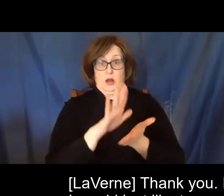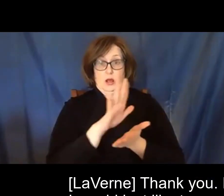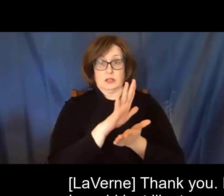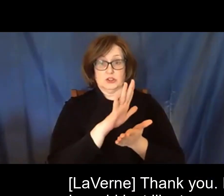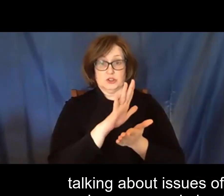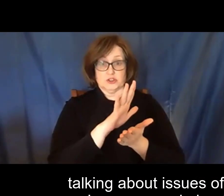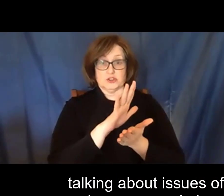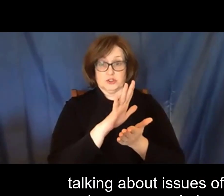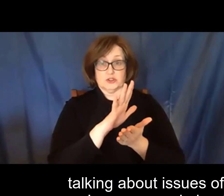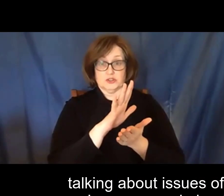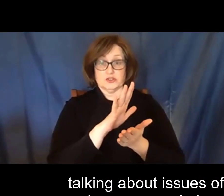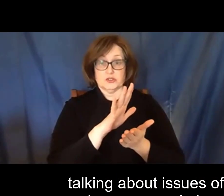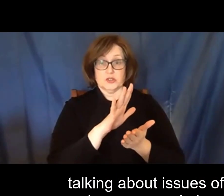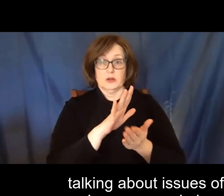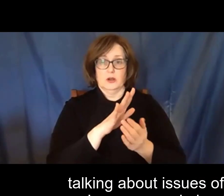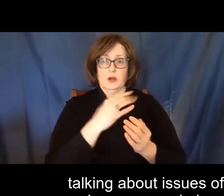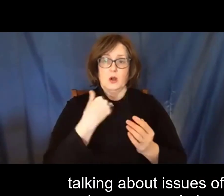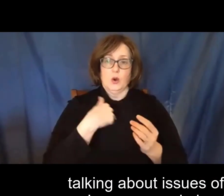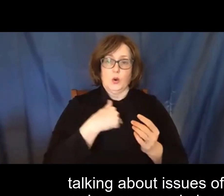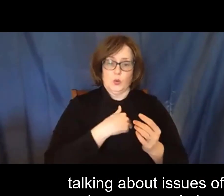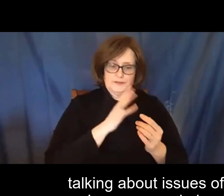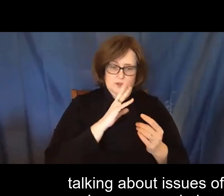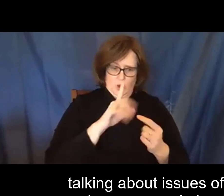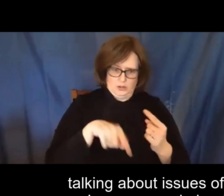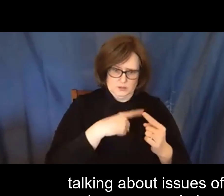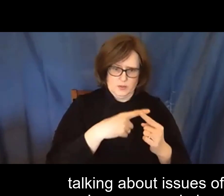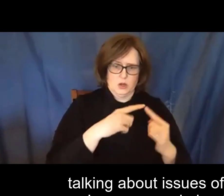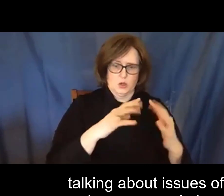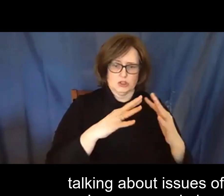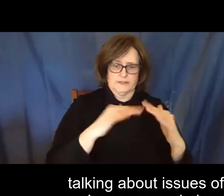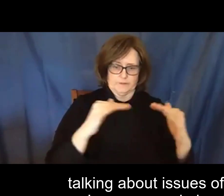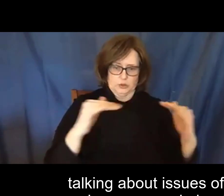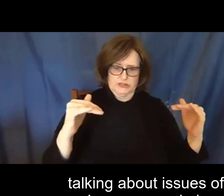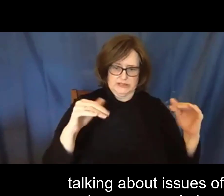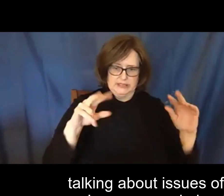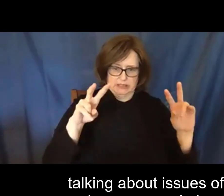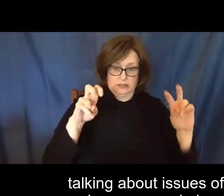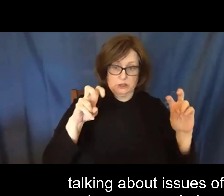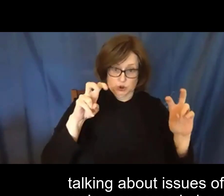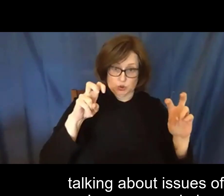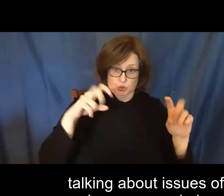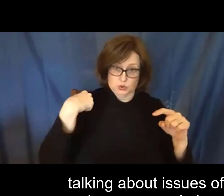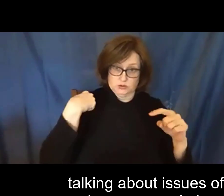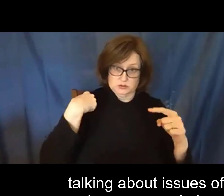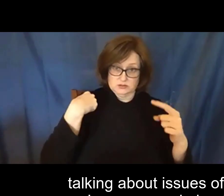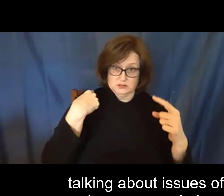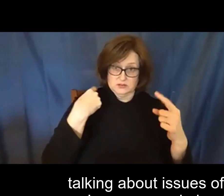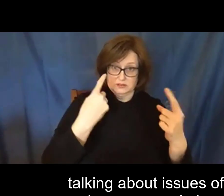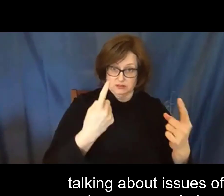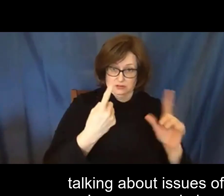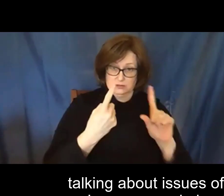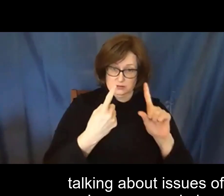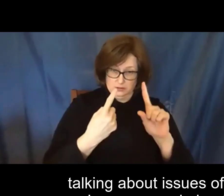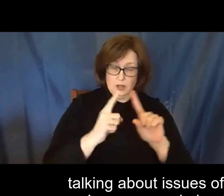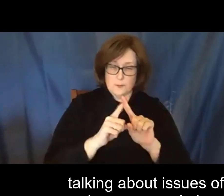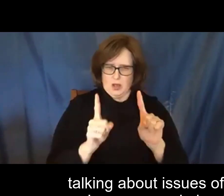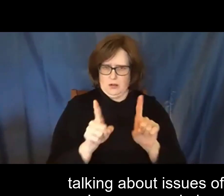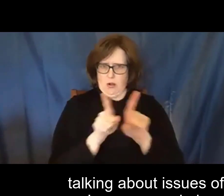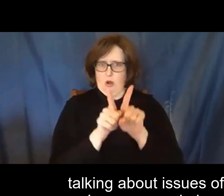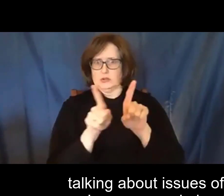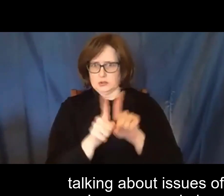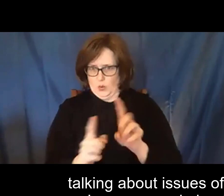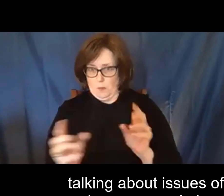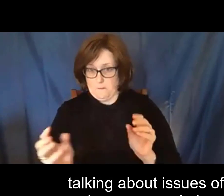we have been talking about issues of diversity, but we're concerned about